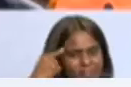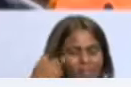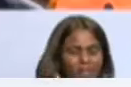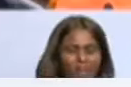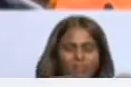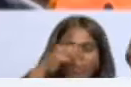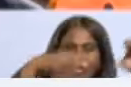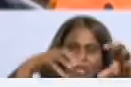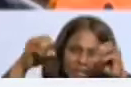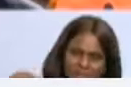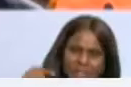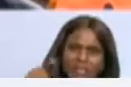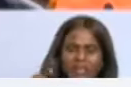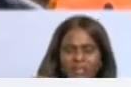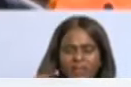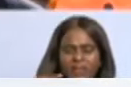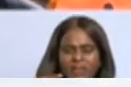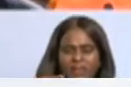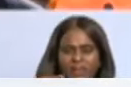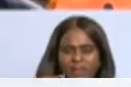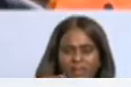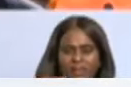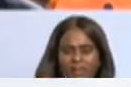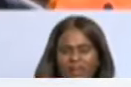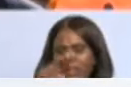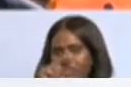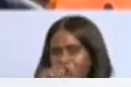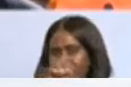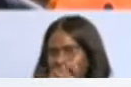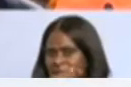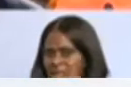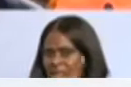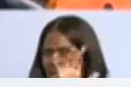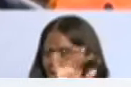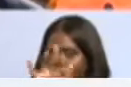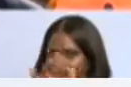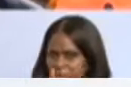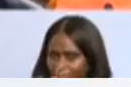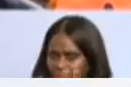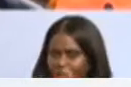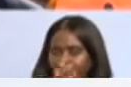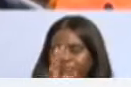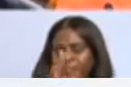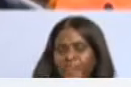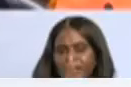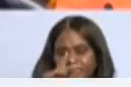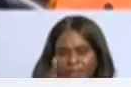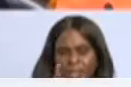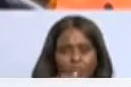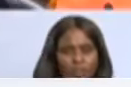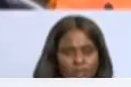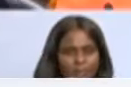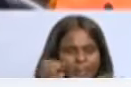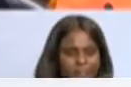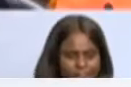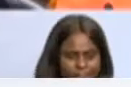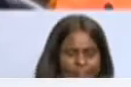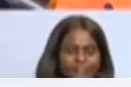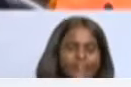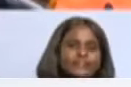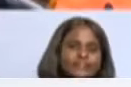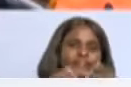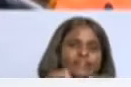electricity net metering. I'm talking about, Madam Speaker, the operating environment to attract